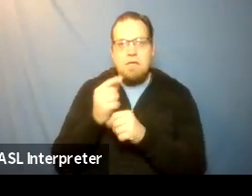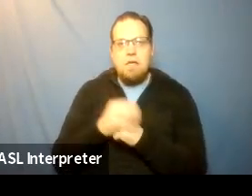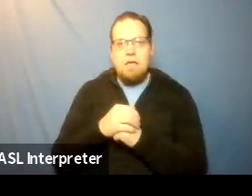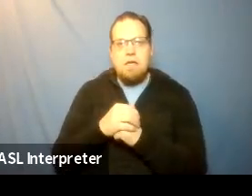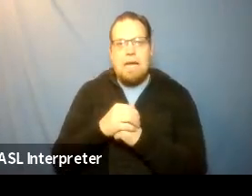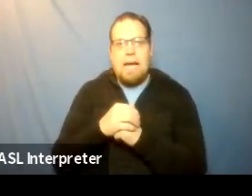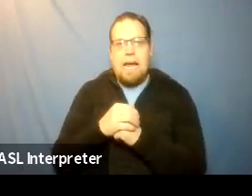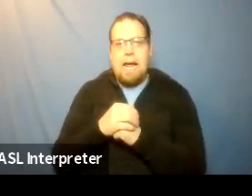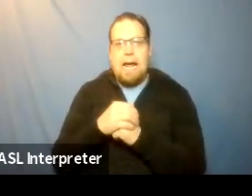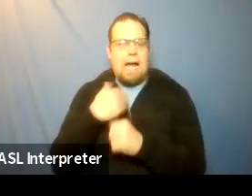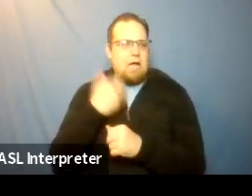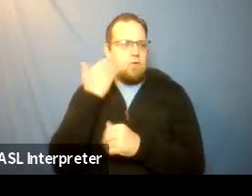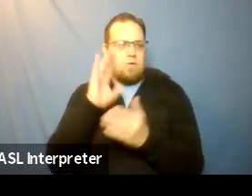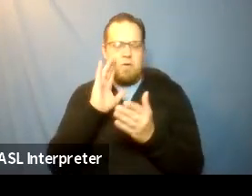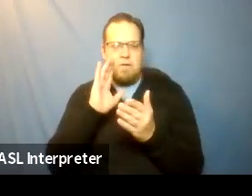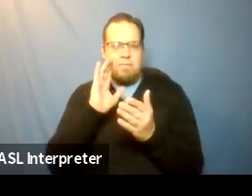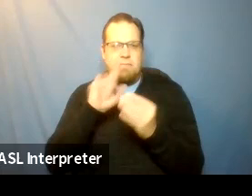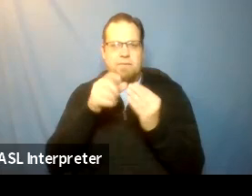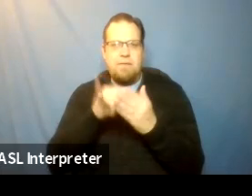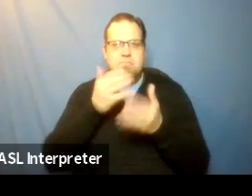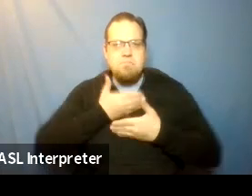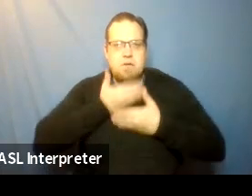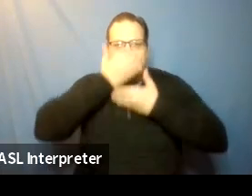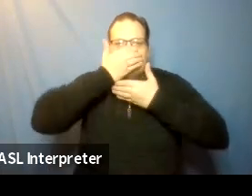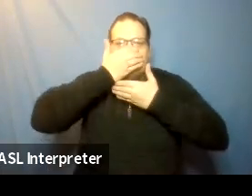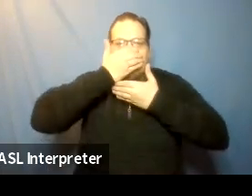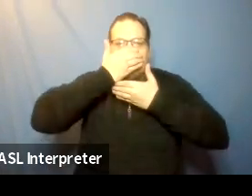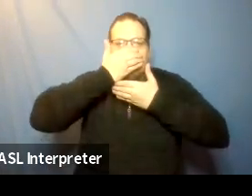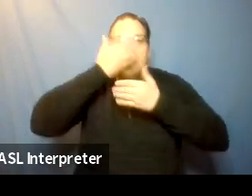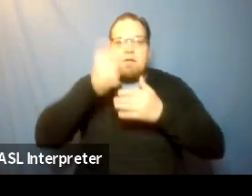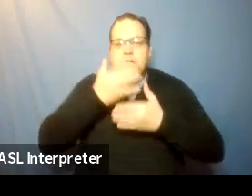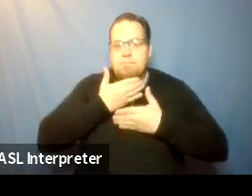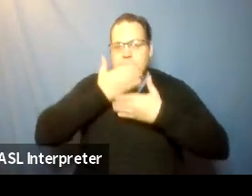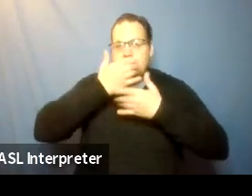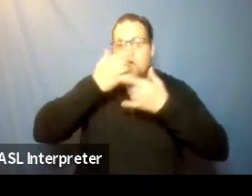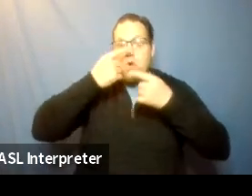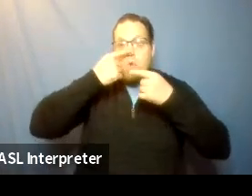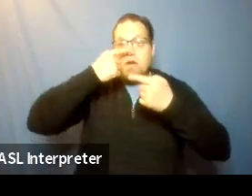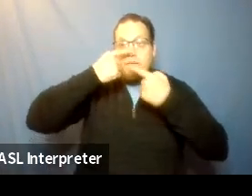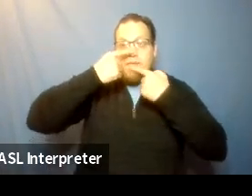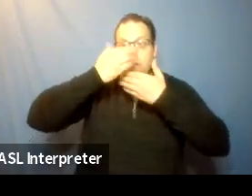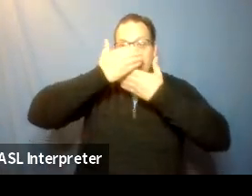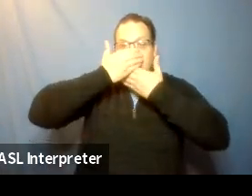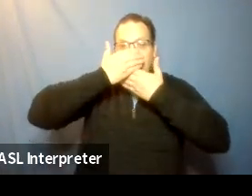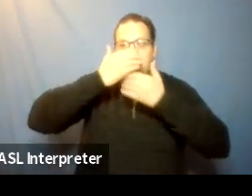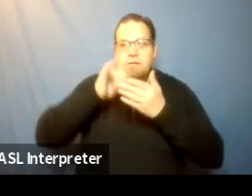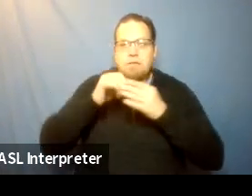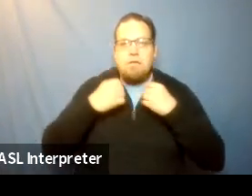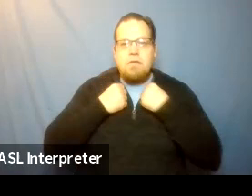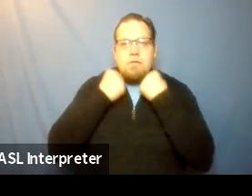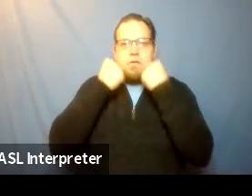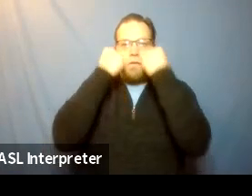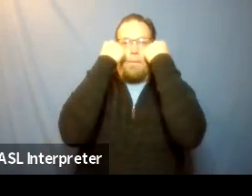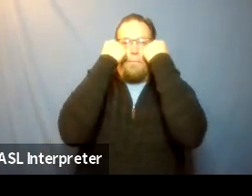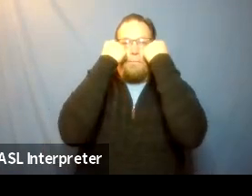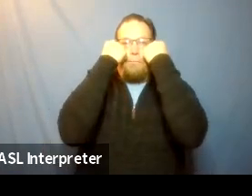I'm not familiar with the gaiters, but they have to cover your nose and your mouth completely. The gaiters are those Gaiters are the cloths ones that go around